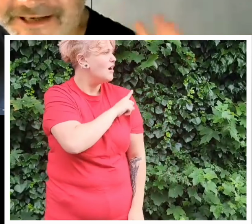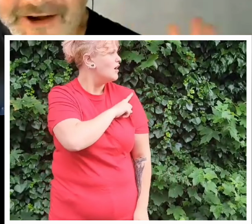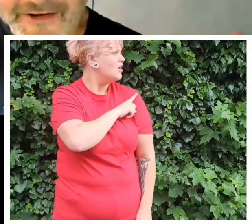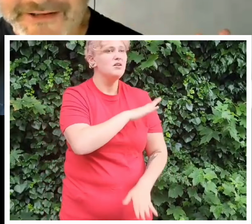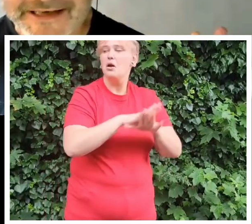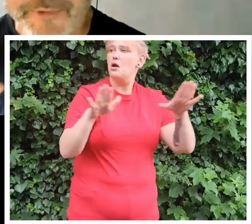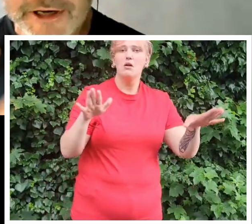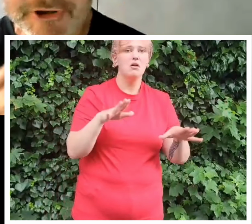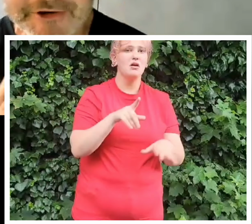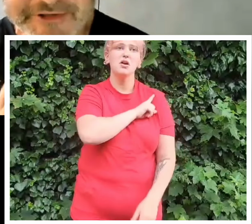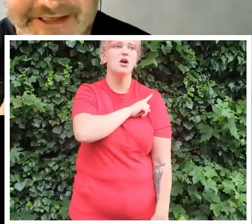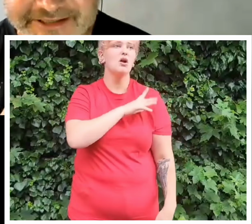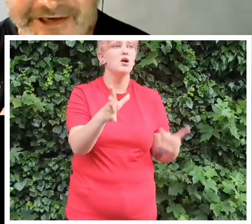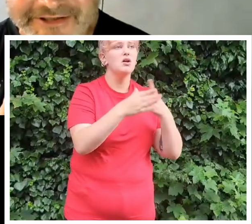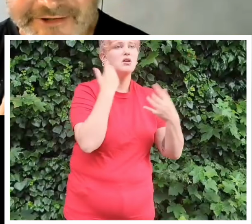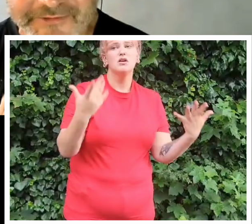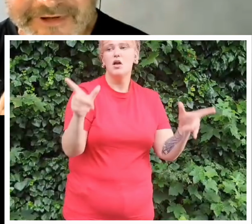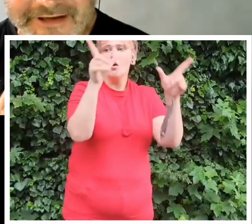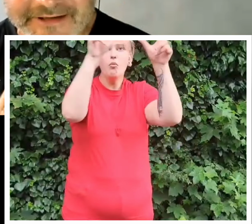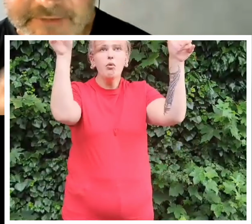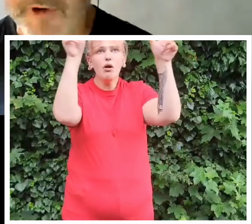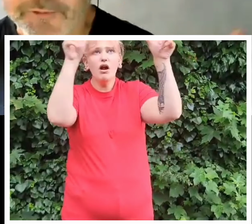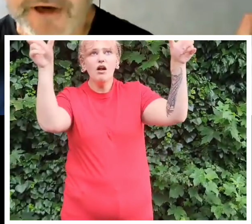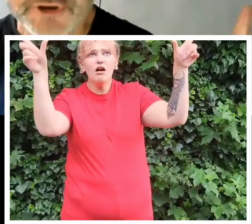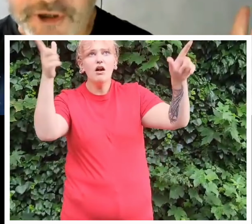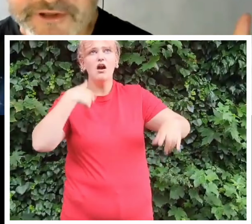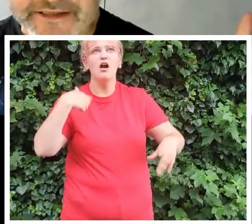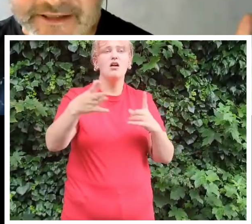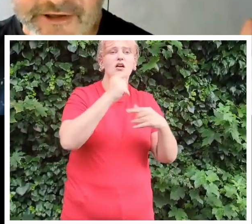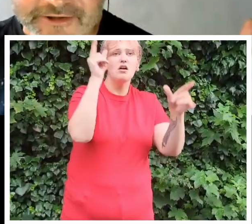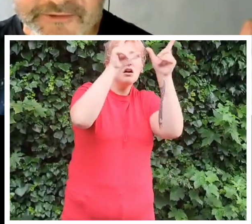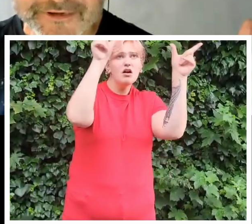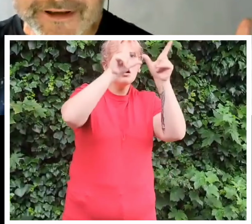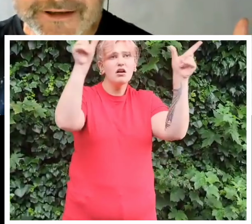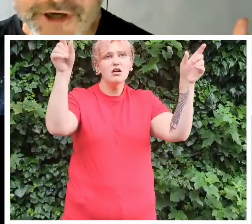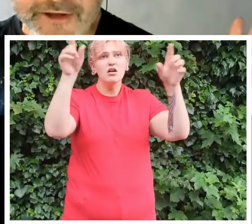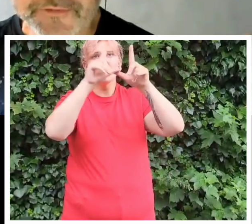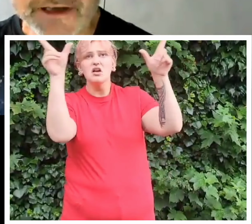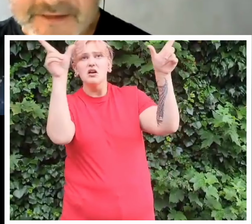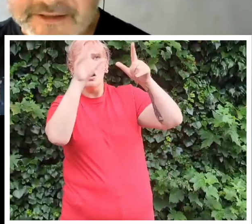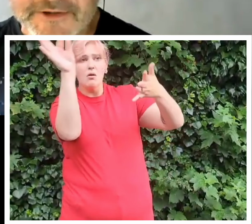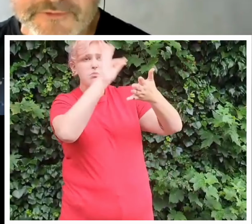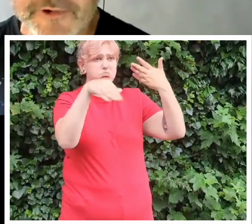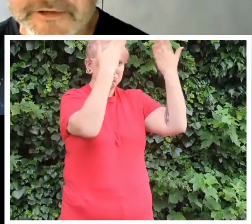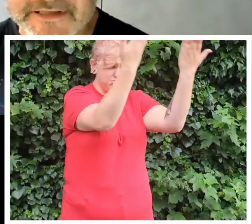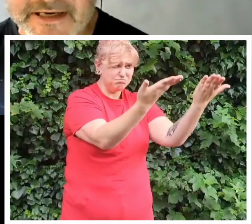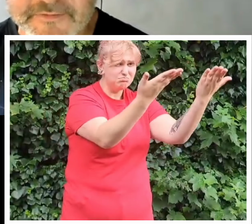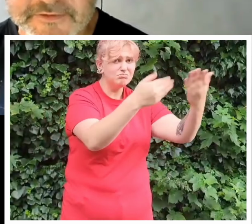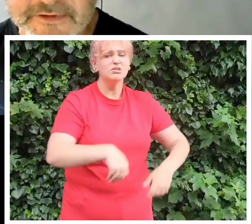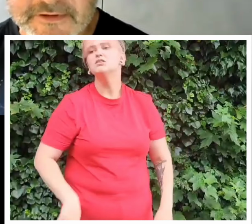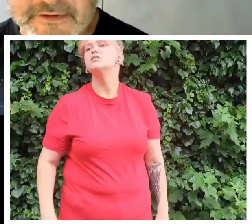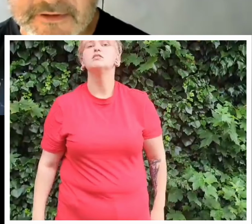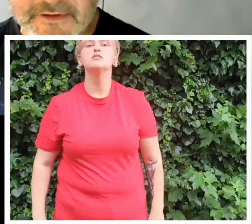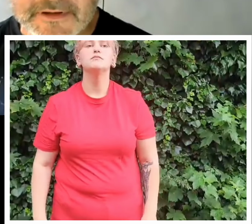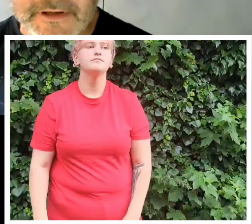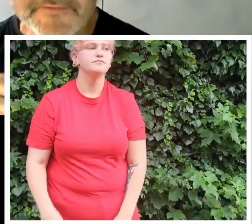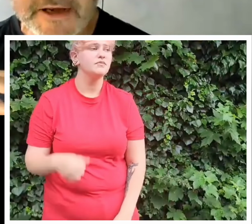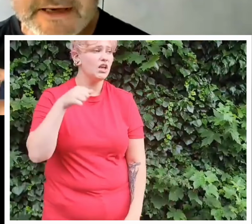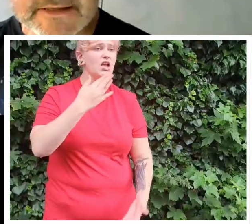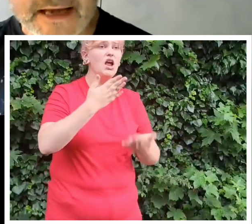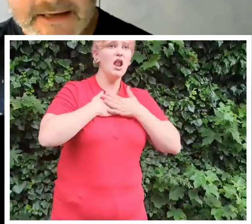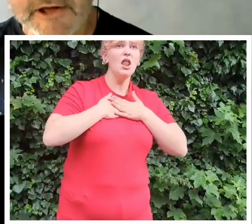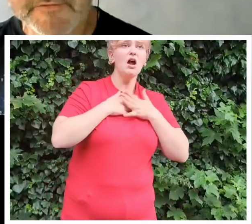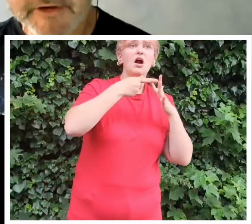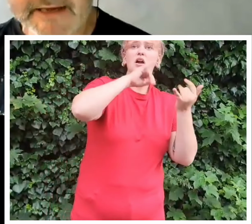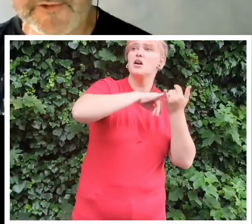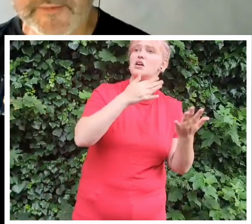Because it can't. That's why I chose this title. Well, I chose this title. Genuinely, the title wrote itself. Yeah. Love